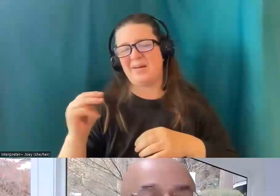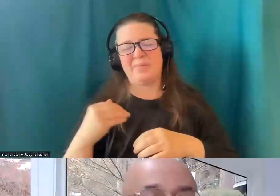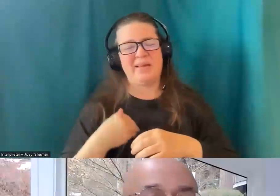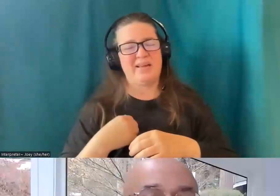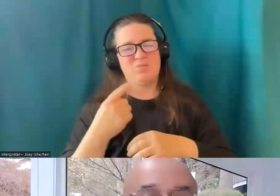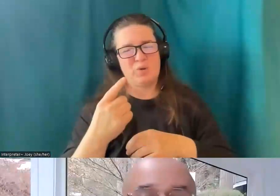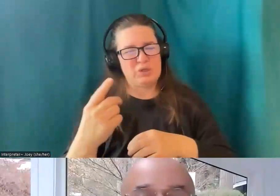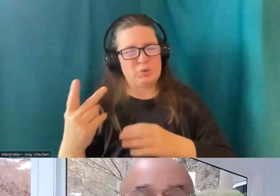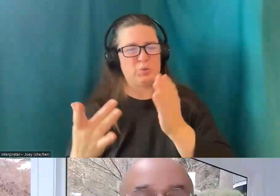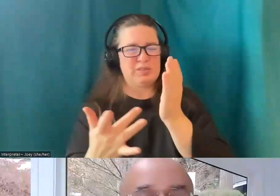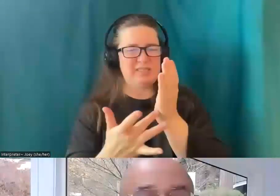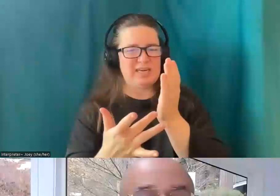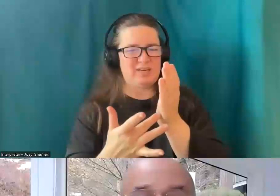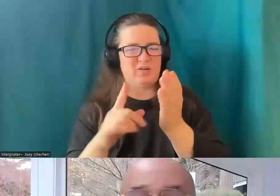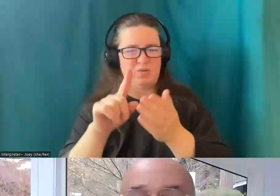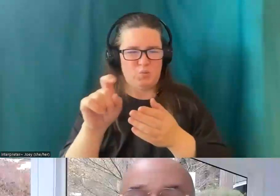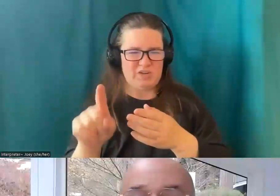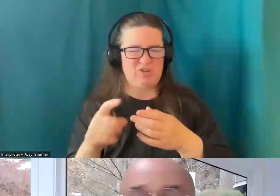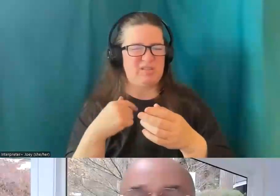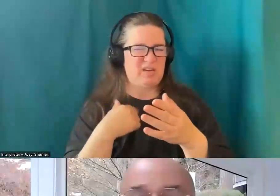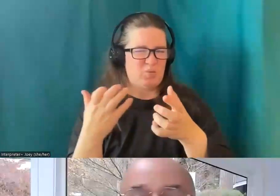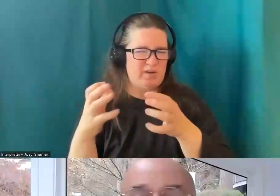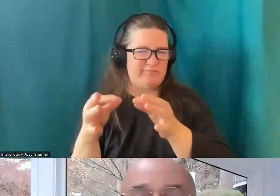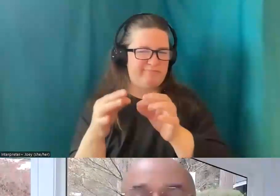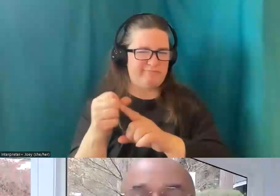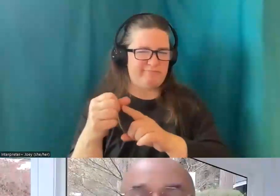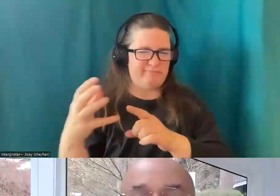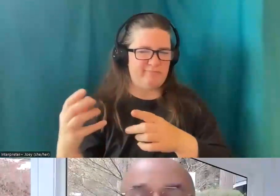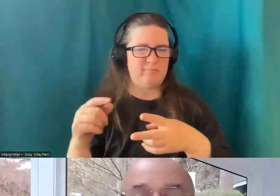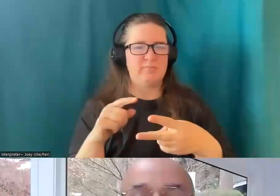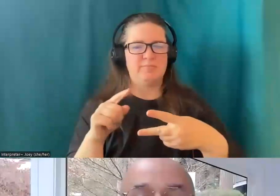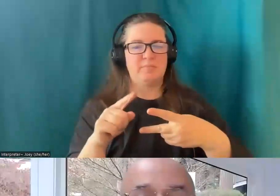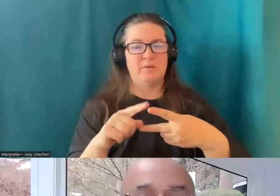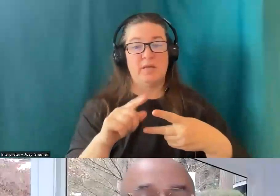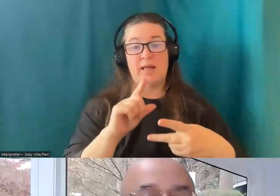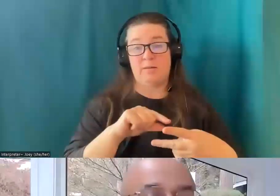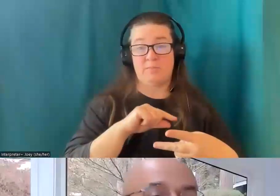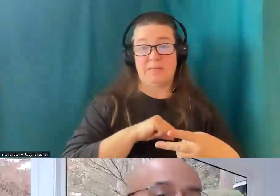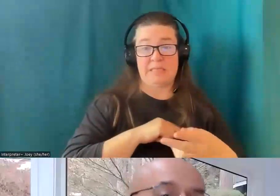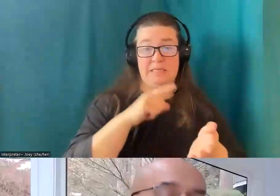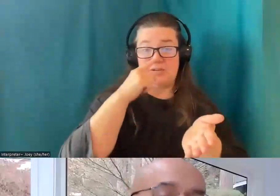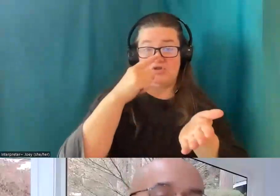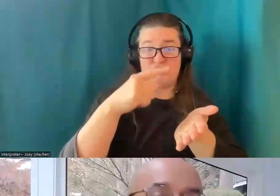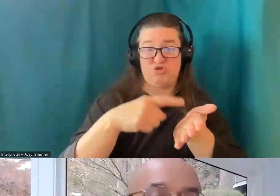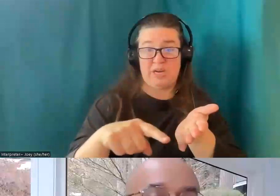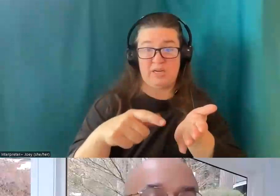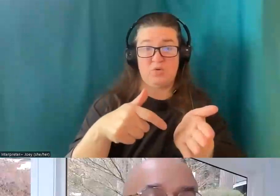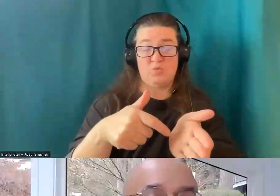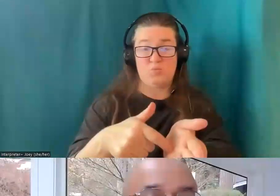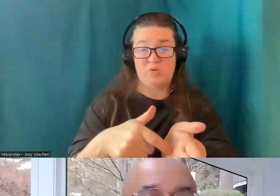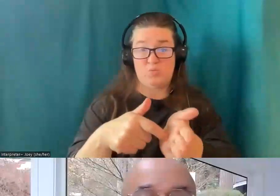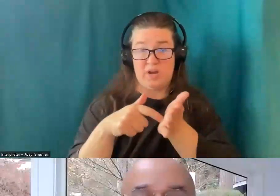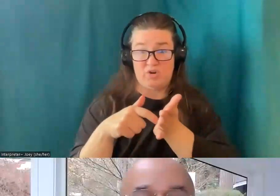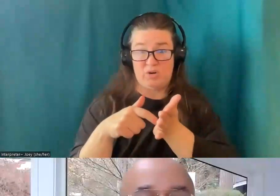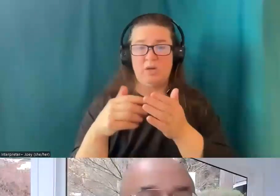There was one question, is the eligibility check required prior to applying for the grant? We wanted to share eligibility requirements now